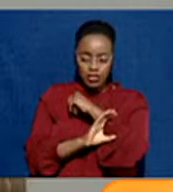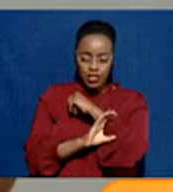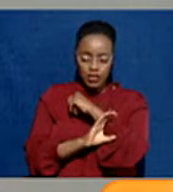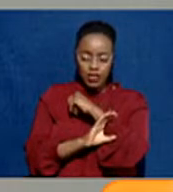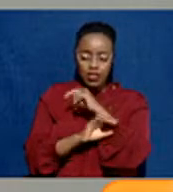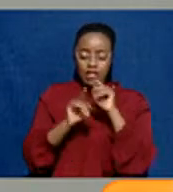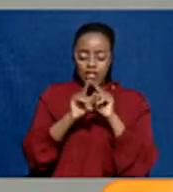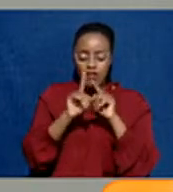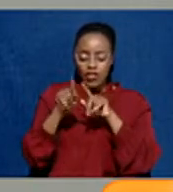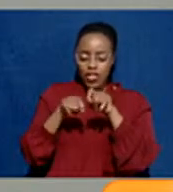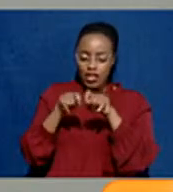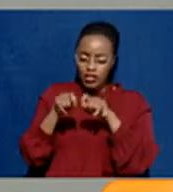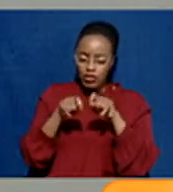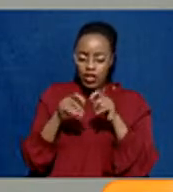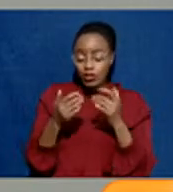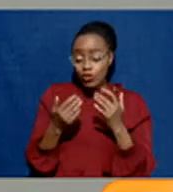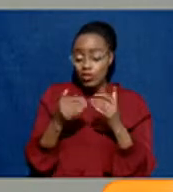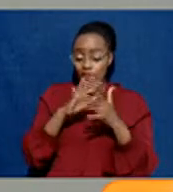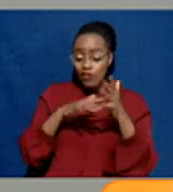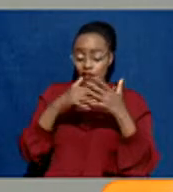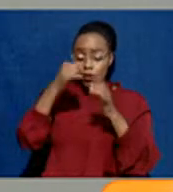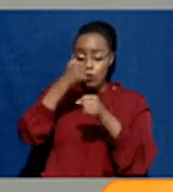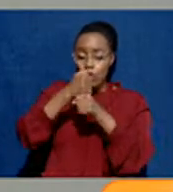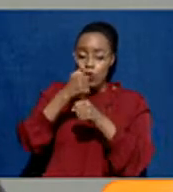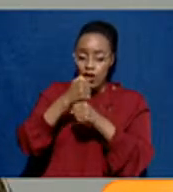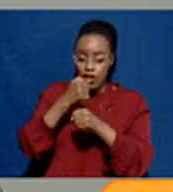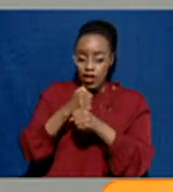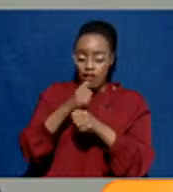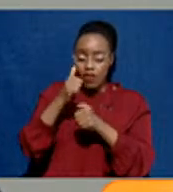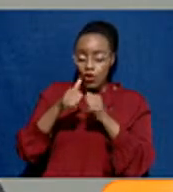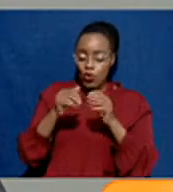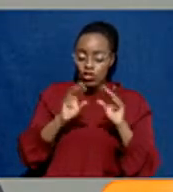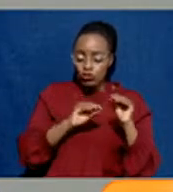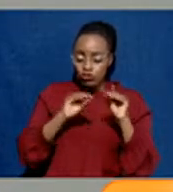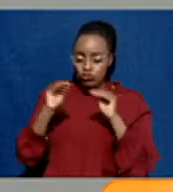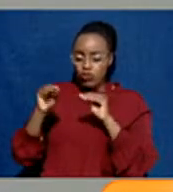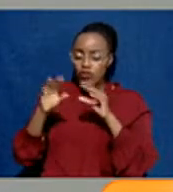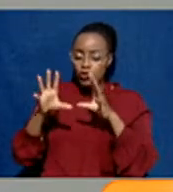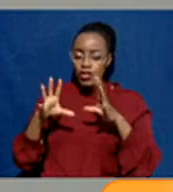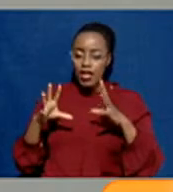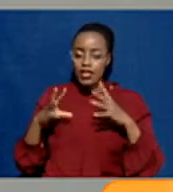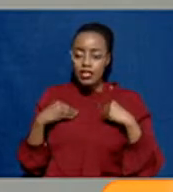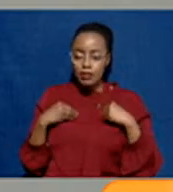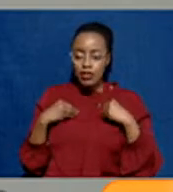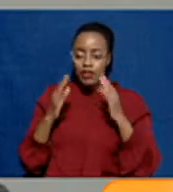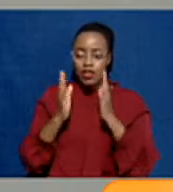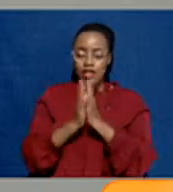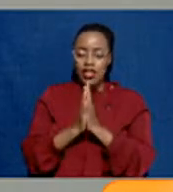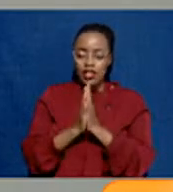the regulatory framework, which translates into the acceptance and